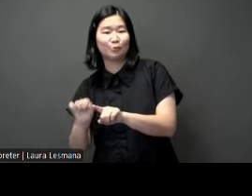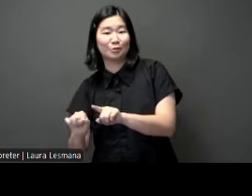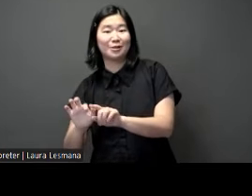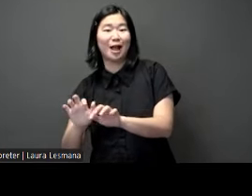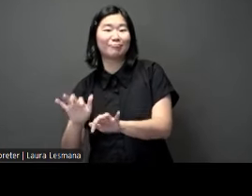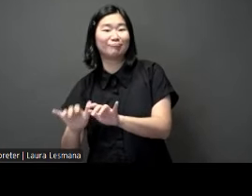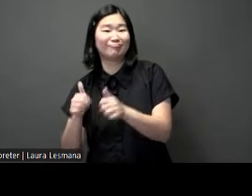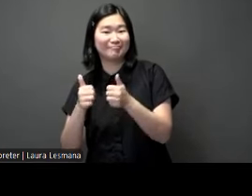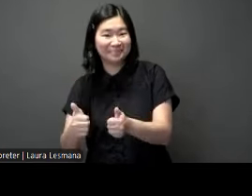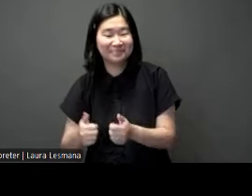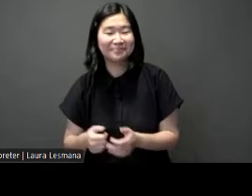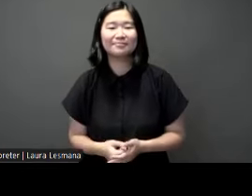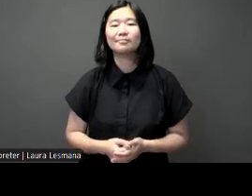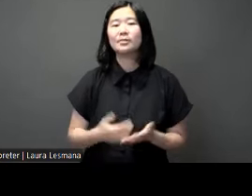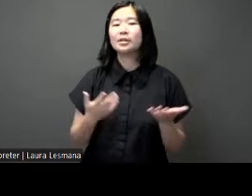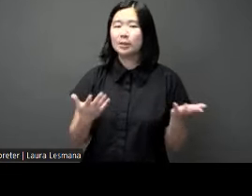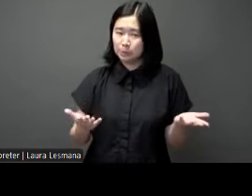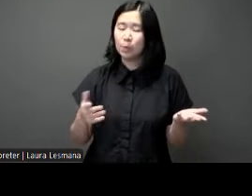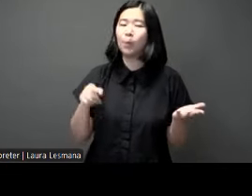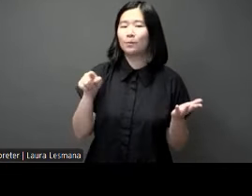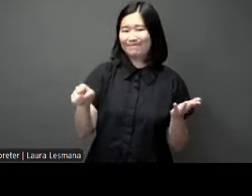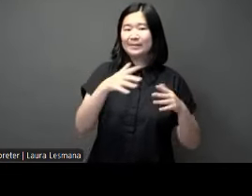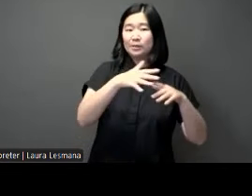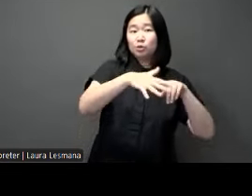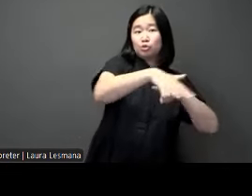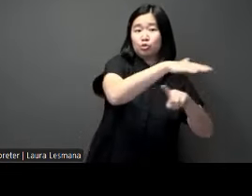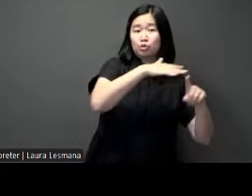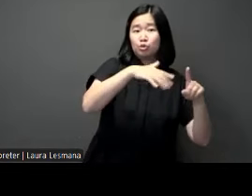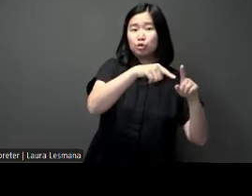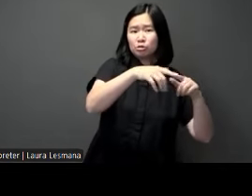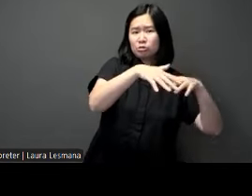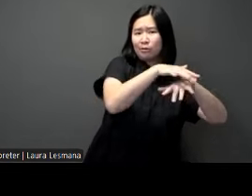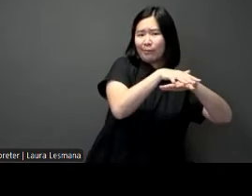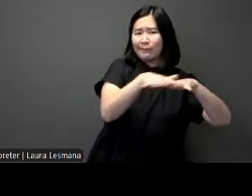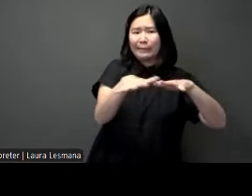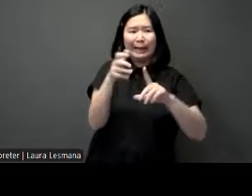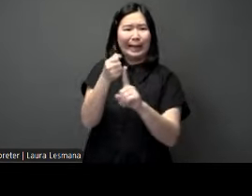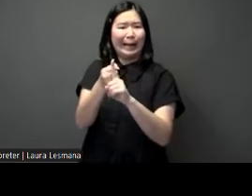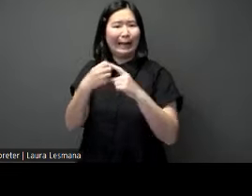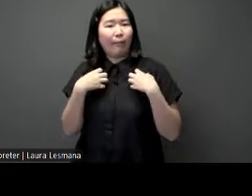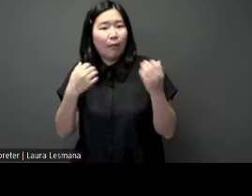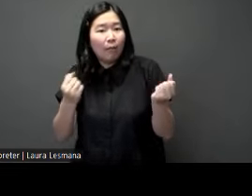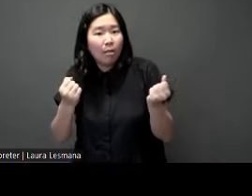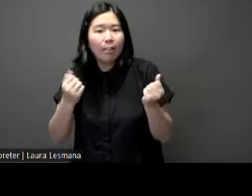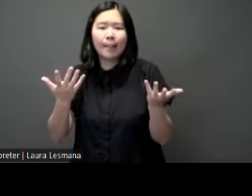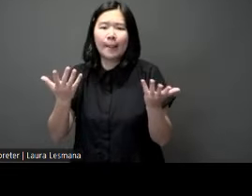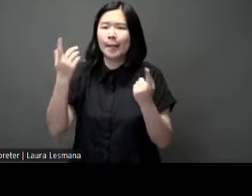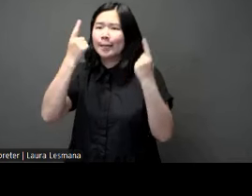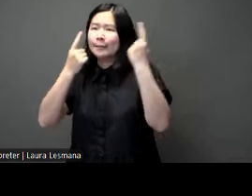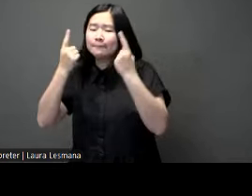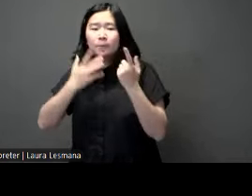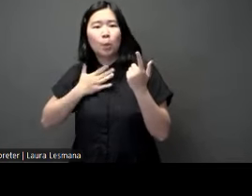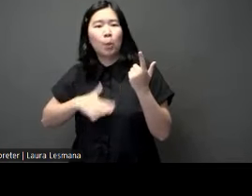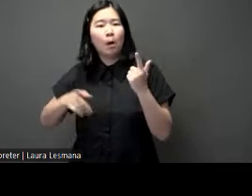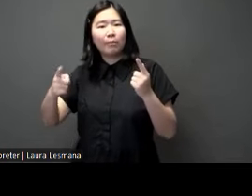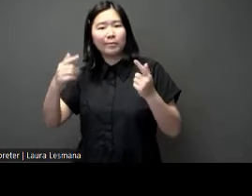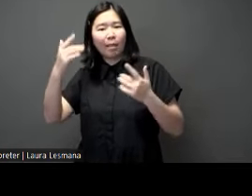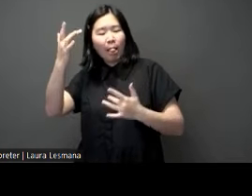30 communicable diseases in the Americas by 2030. This initiative emphasizes 4 key